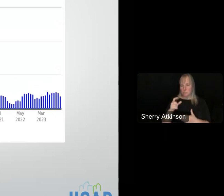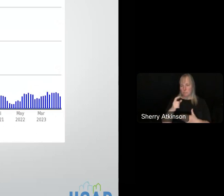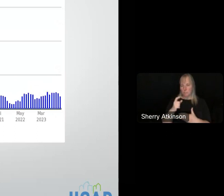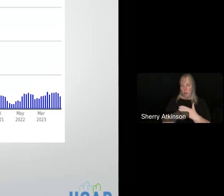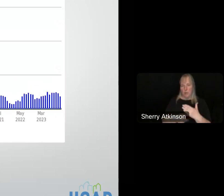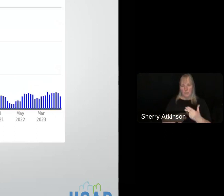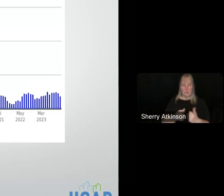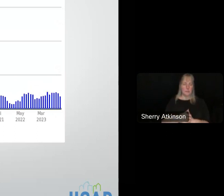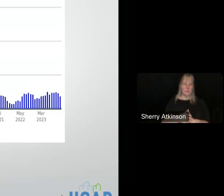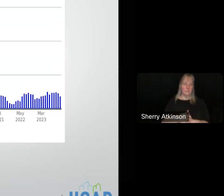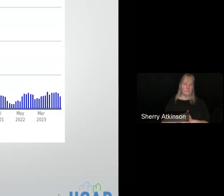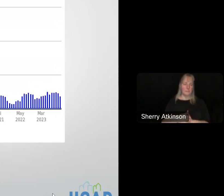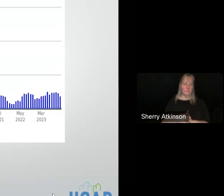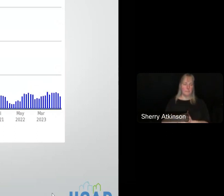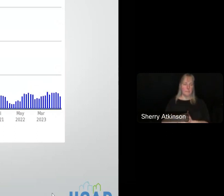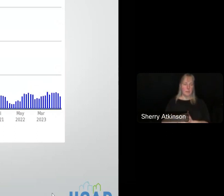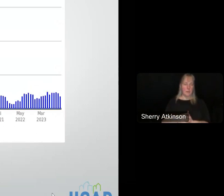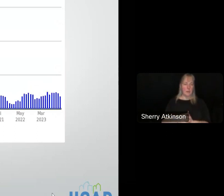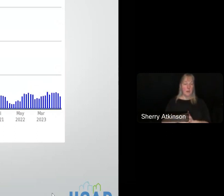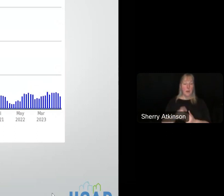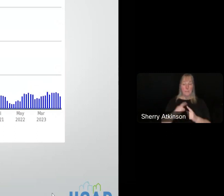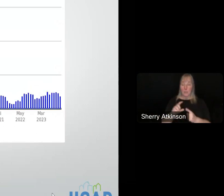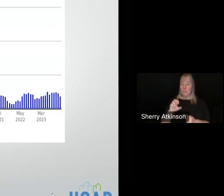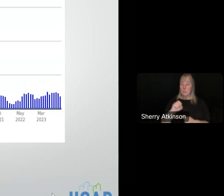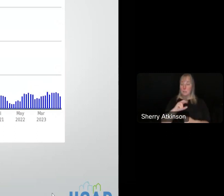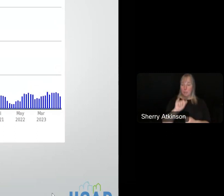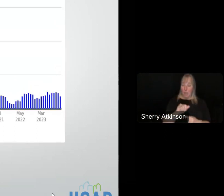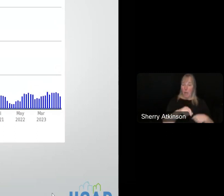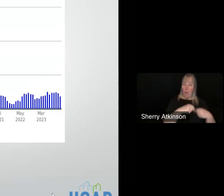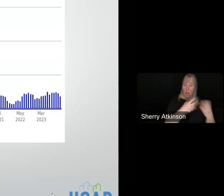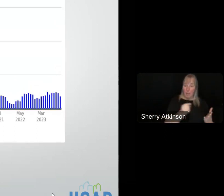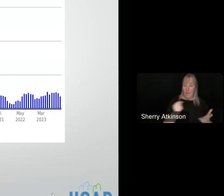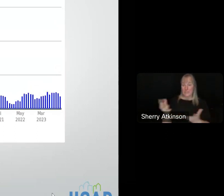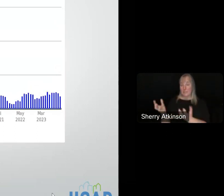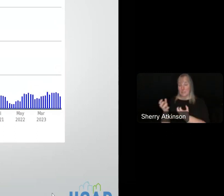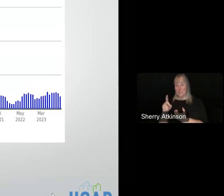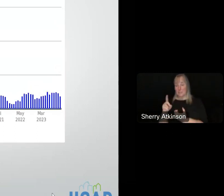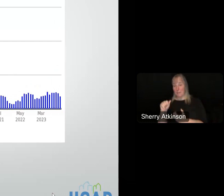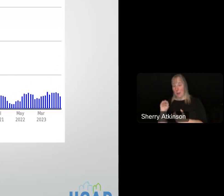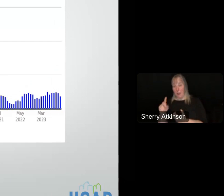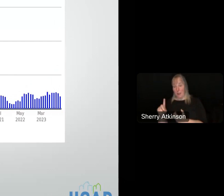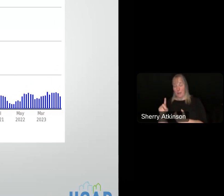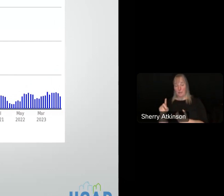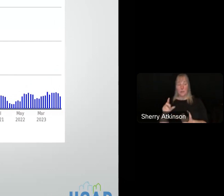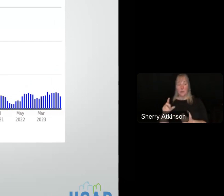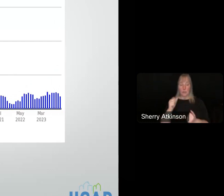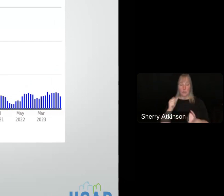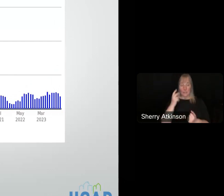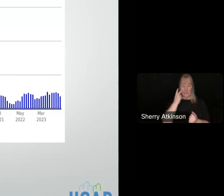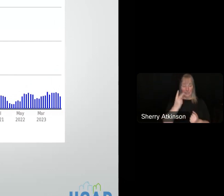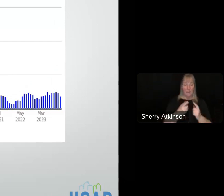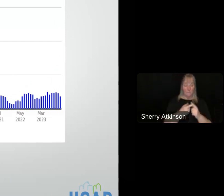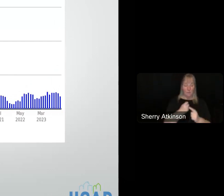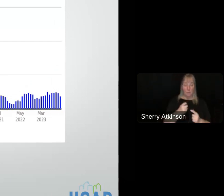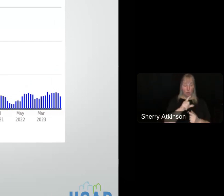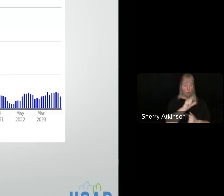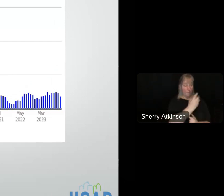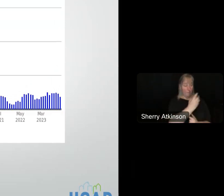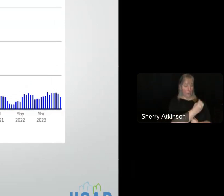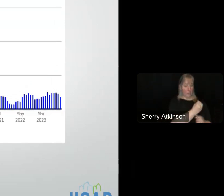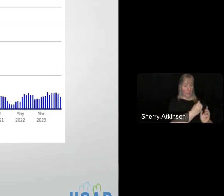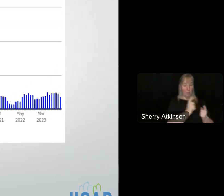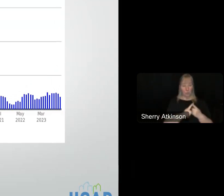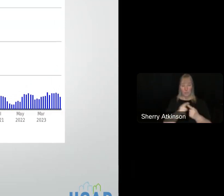But on the supply and demand side, as you see from 2014 down to the last month of